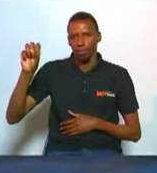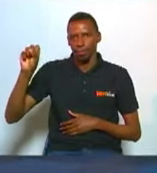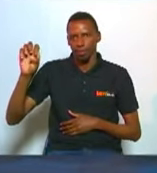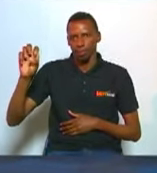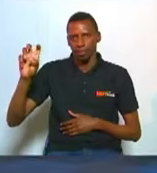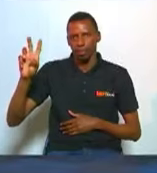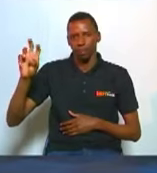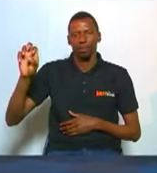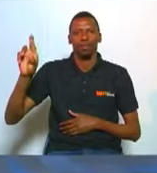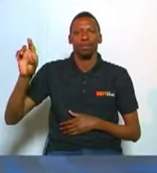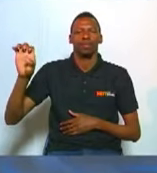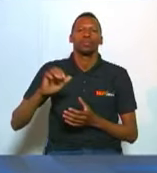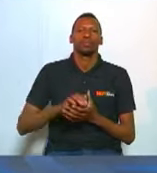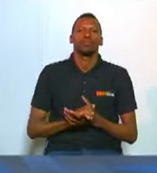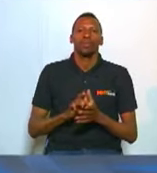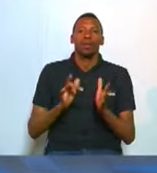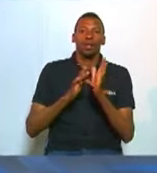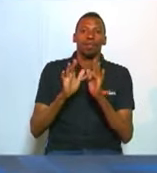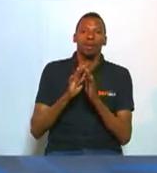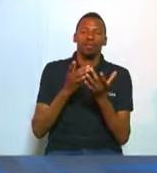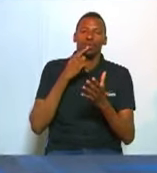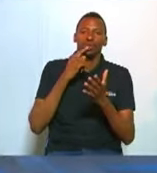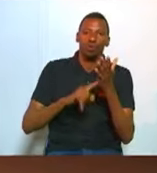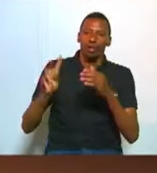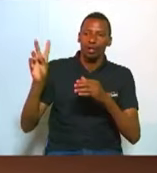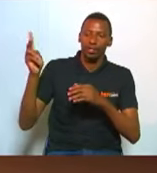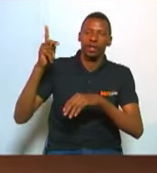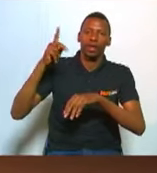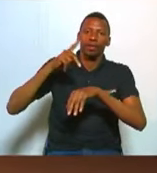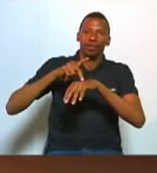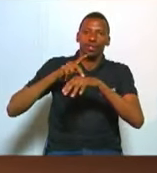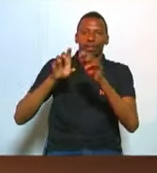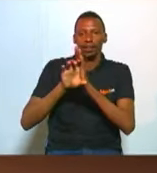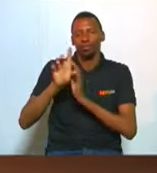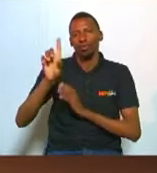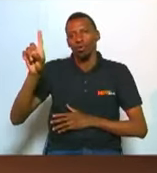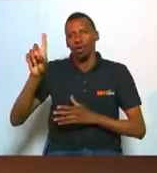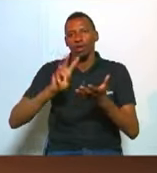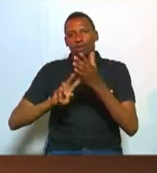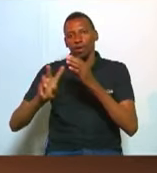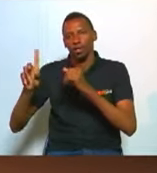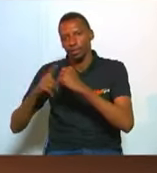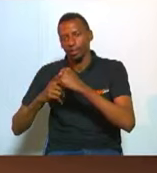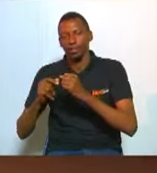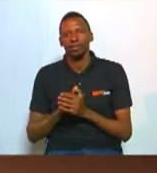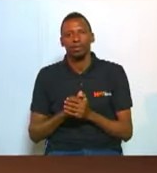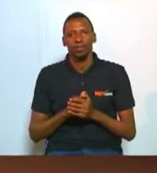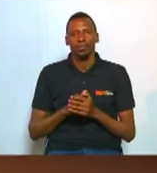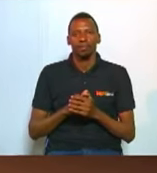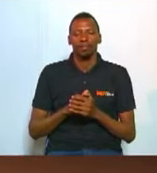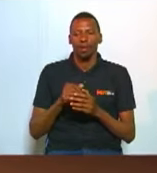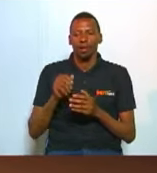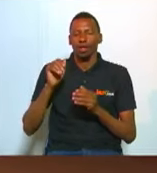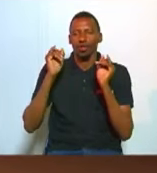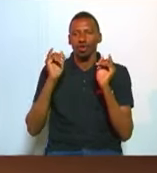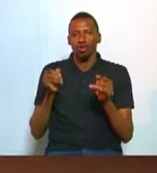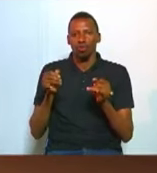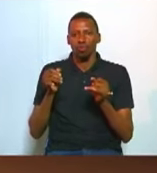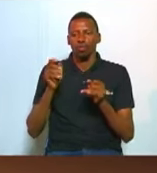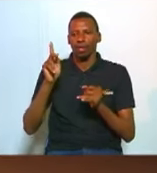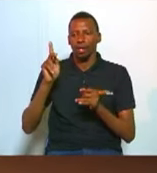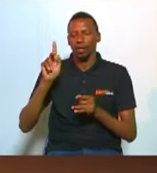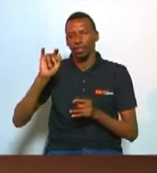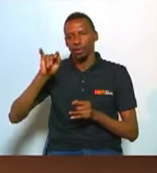The Bible says, 2 Peter chapter 1, verse 6, New King James Version, to self-control, perseverance.